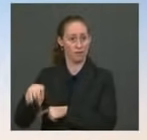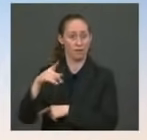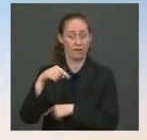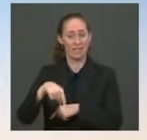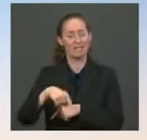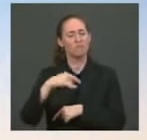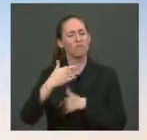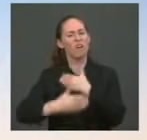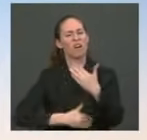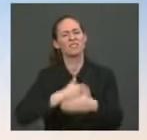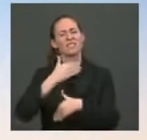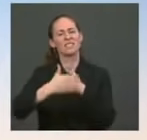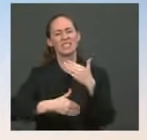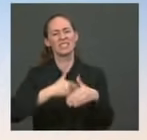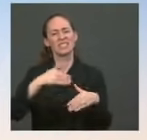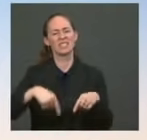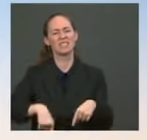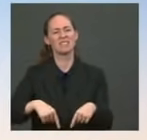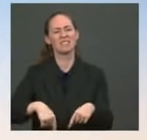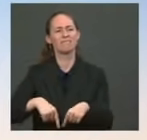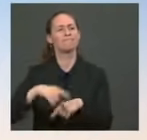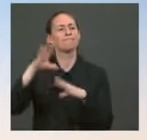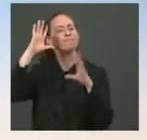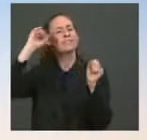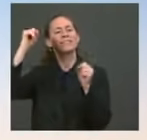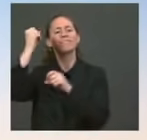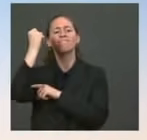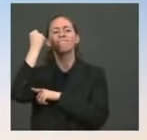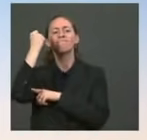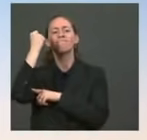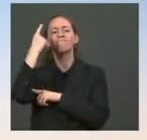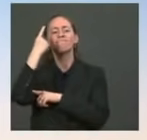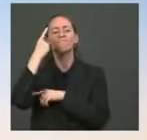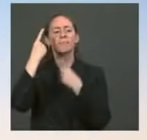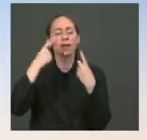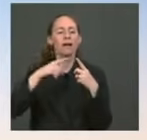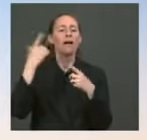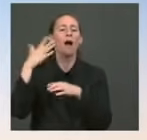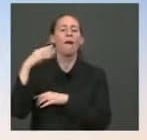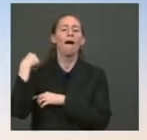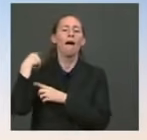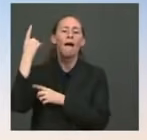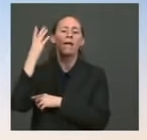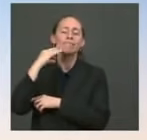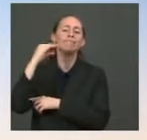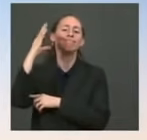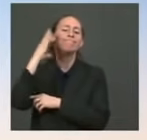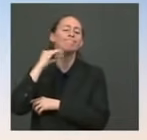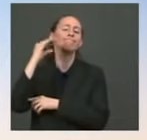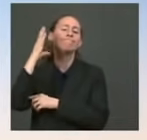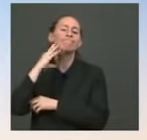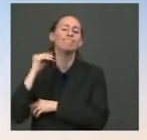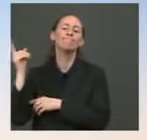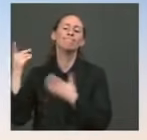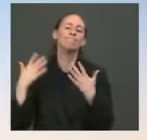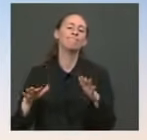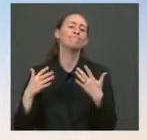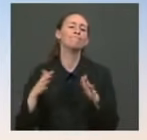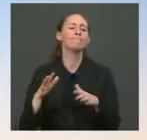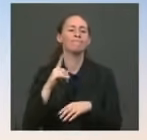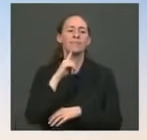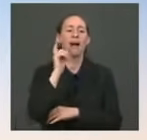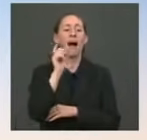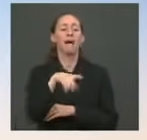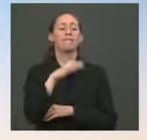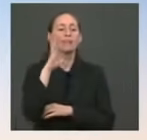and he understands and has lived through many of these processes in the past. And his approach is you have to listen, you have to